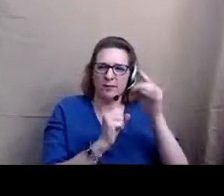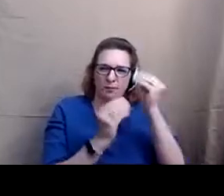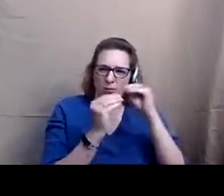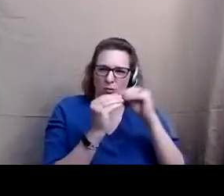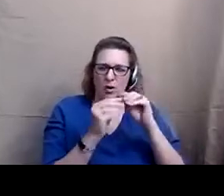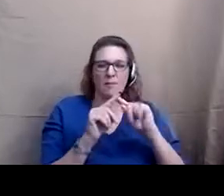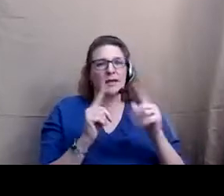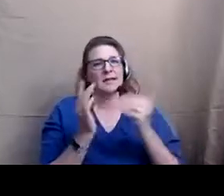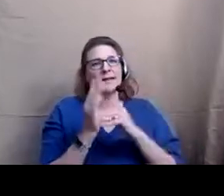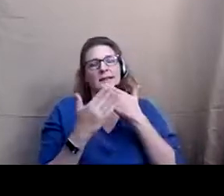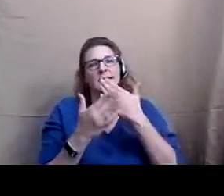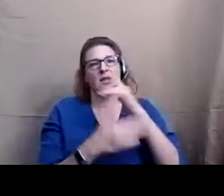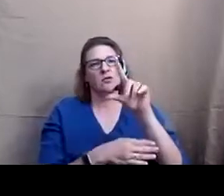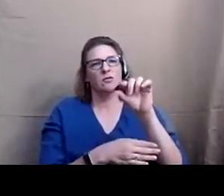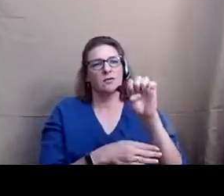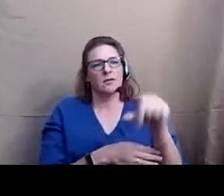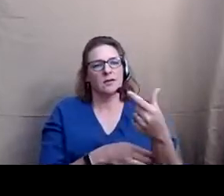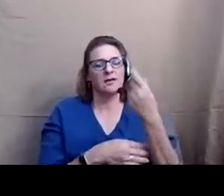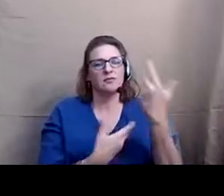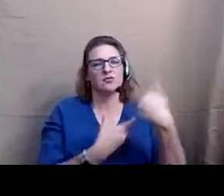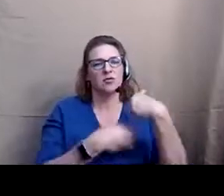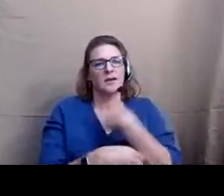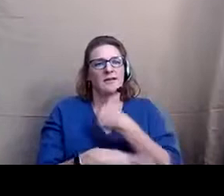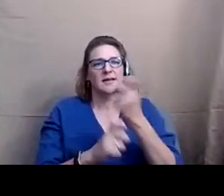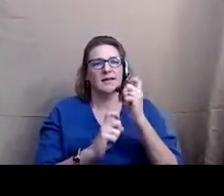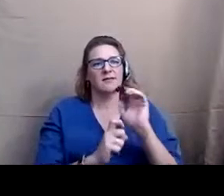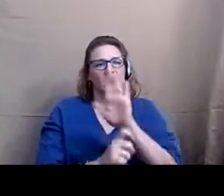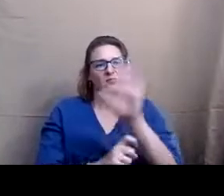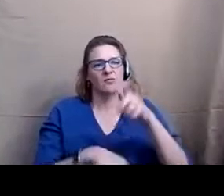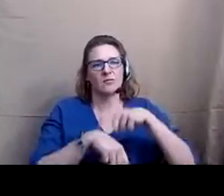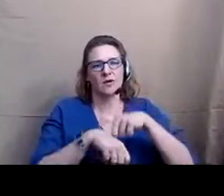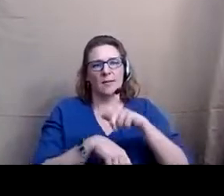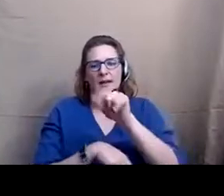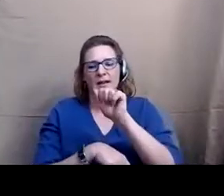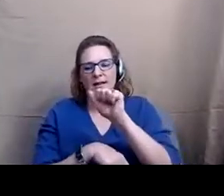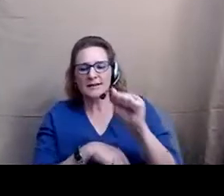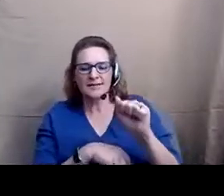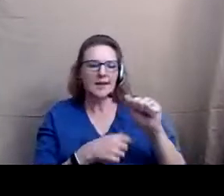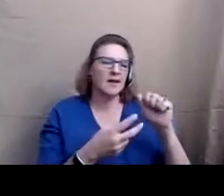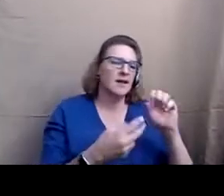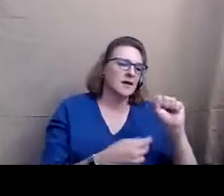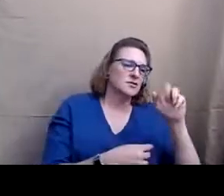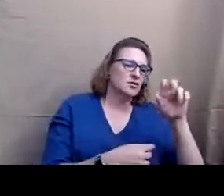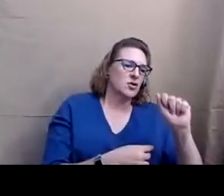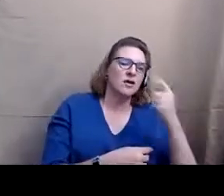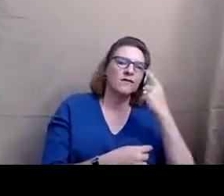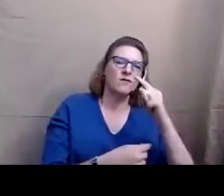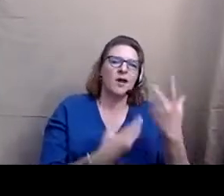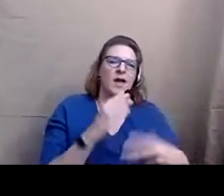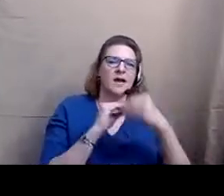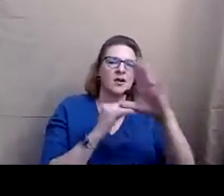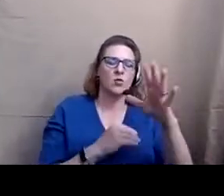thank you so much to Leigh for joining us and giving us your time. Thank you so much to Lisa and Sarah for adding your expertise. This was a